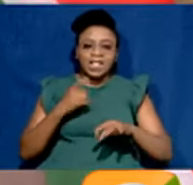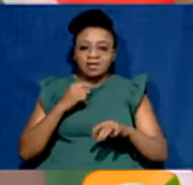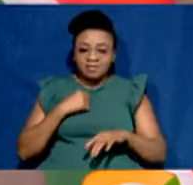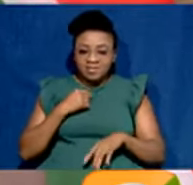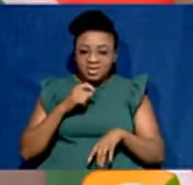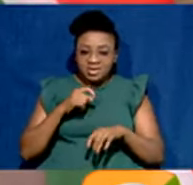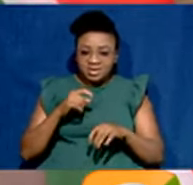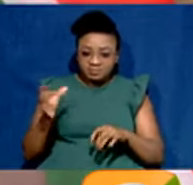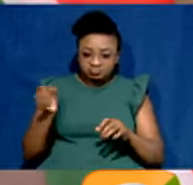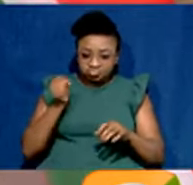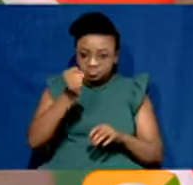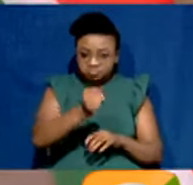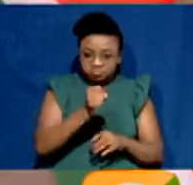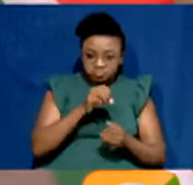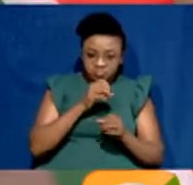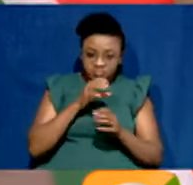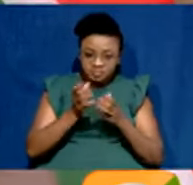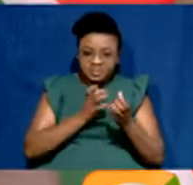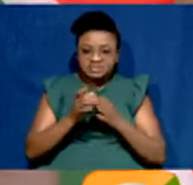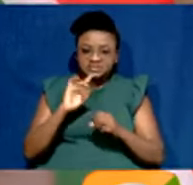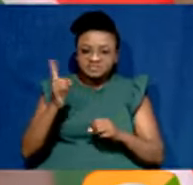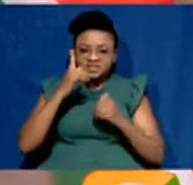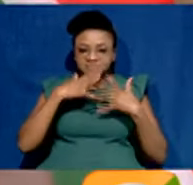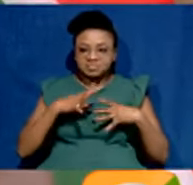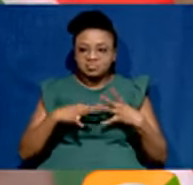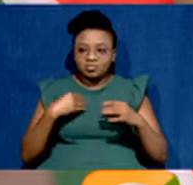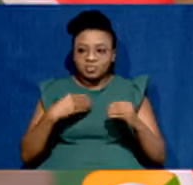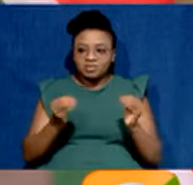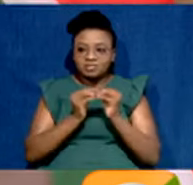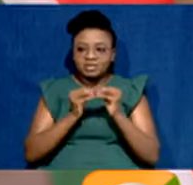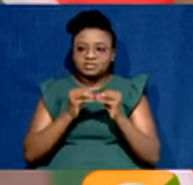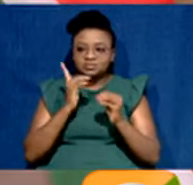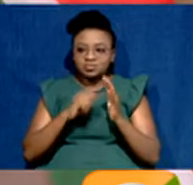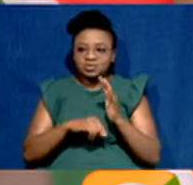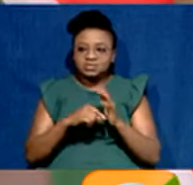met were the oil companies. And they told me, look,